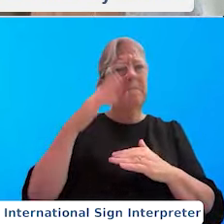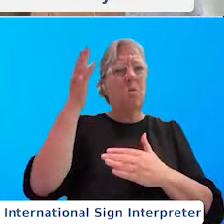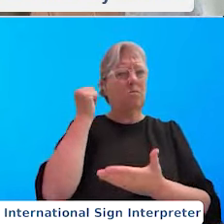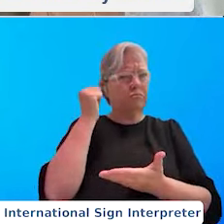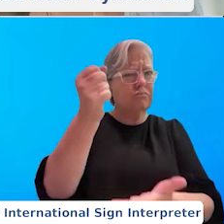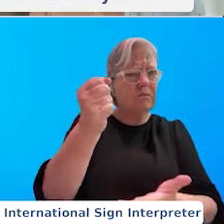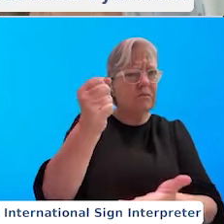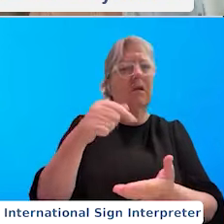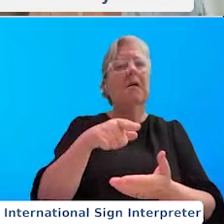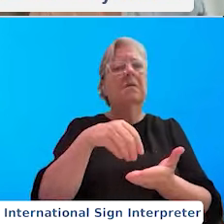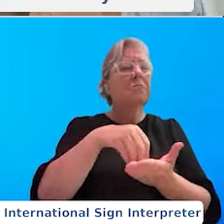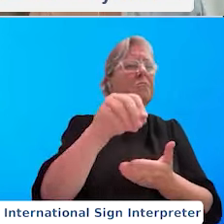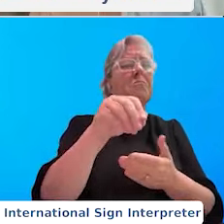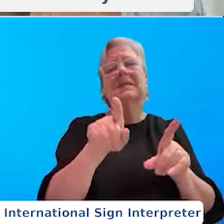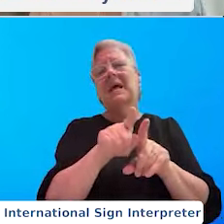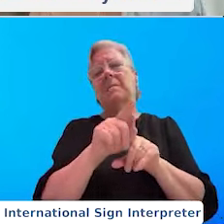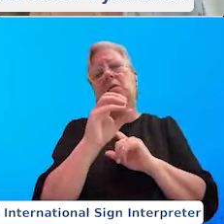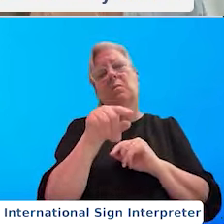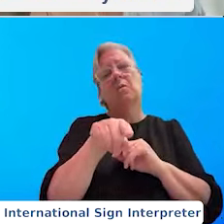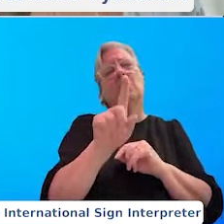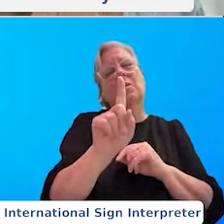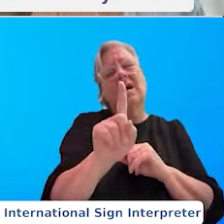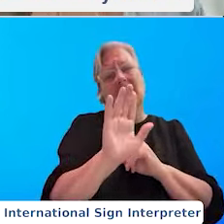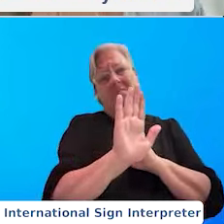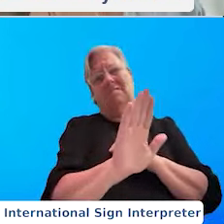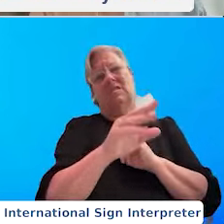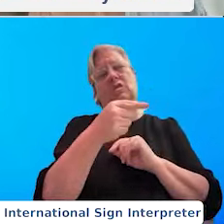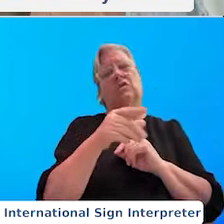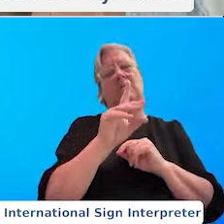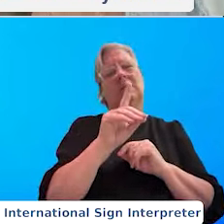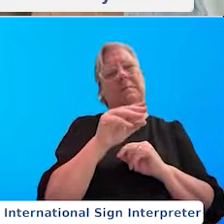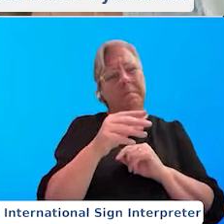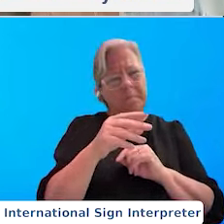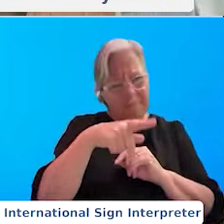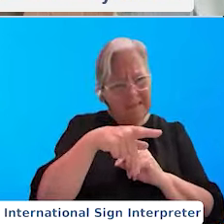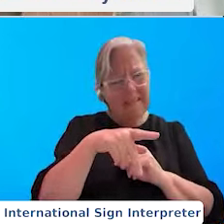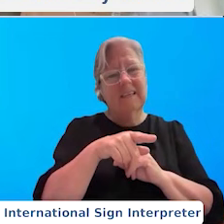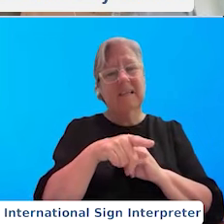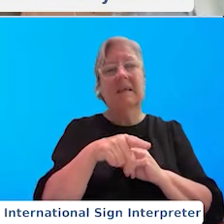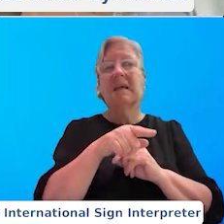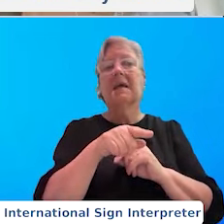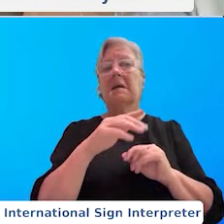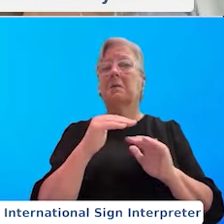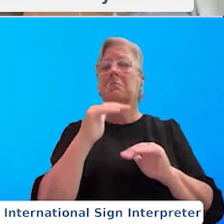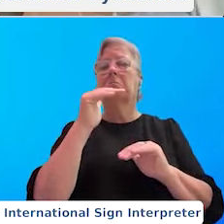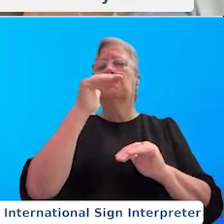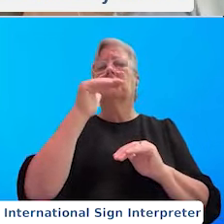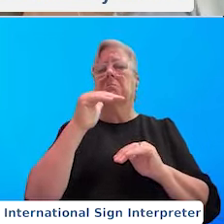of expenditure, in the end, what we're seeing is quite limited expenditure across a range of different